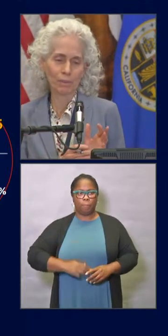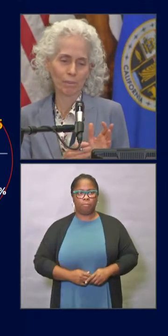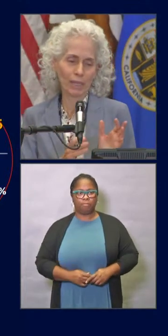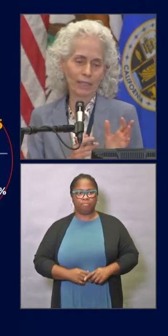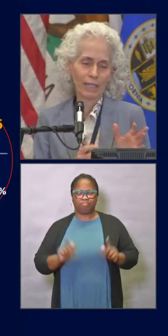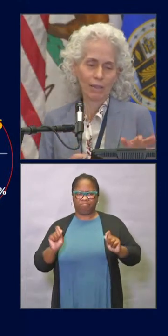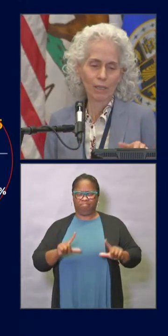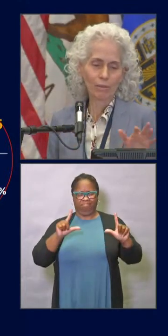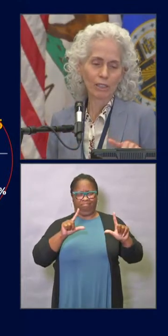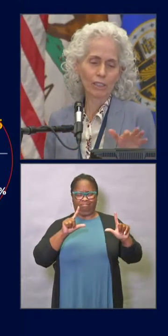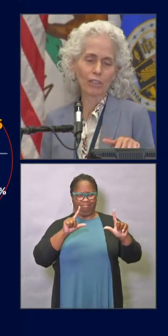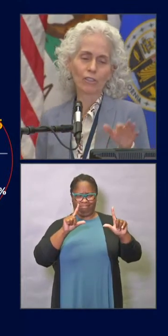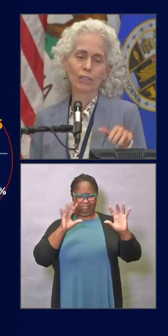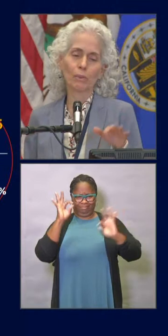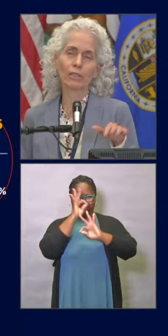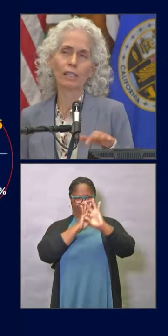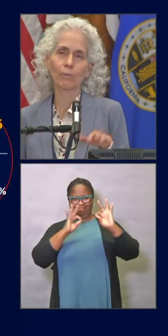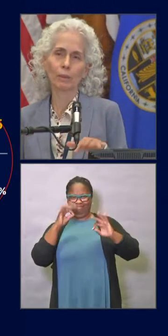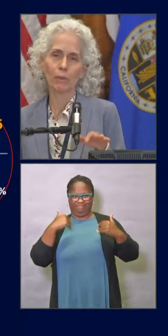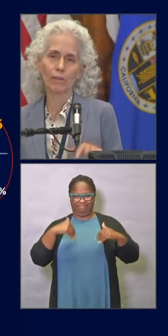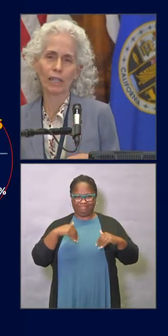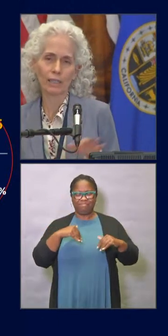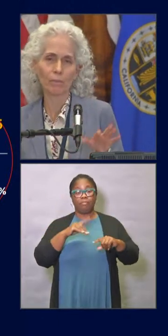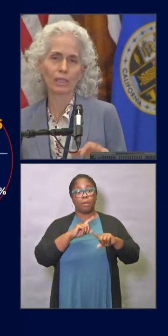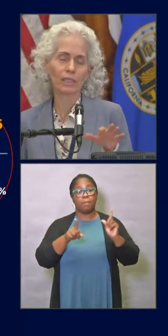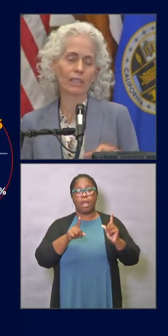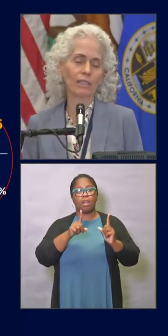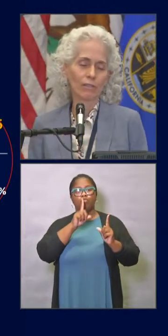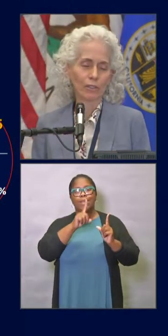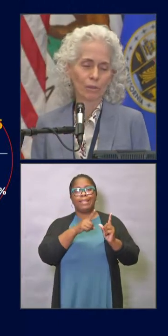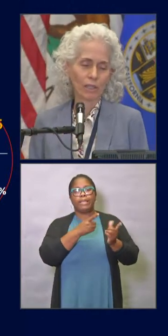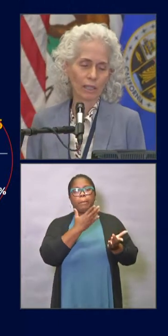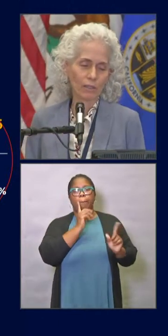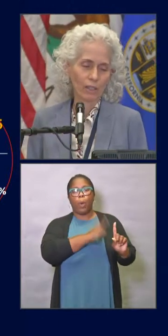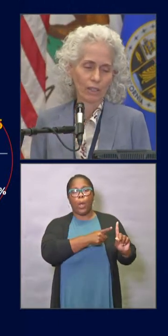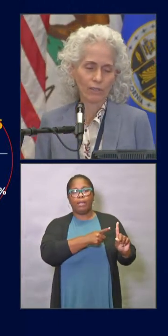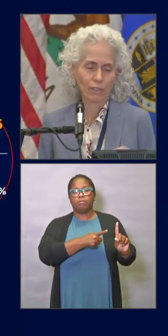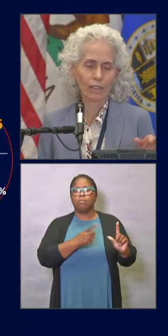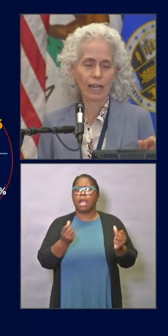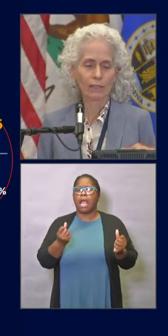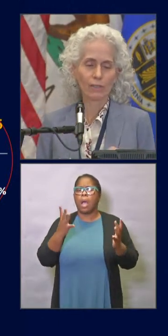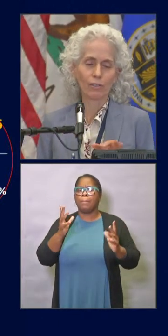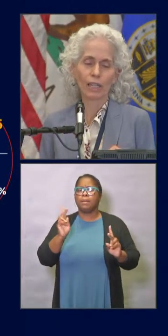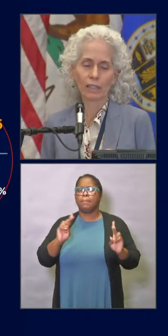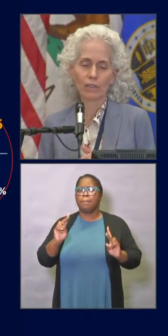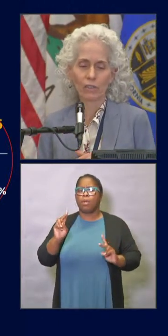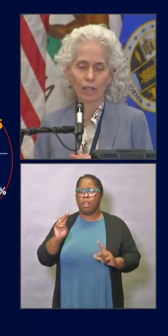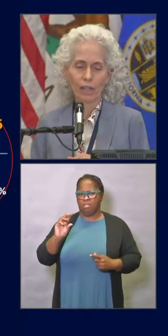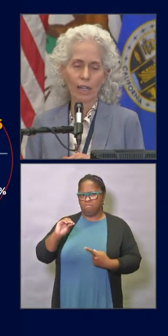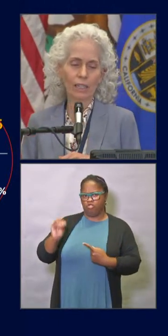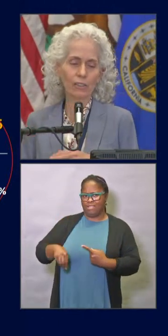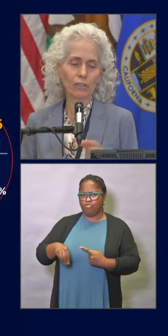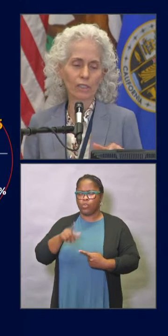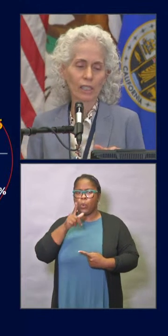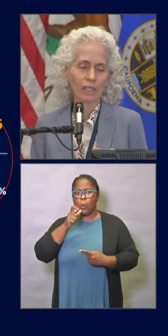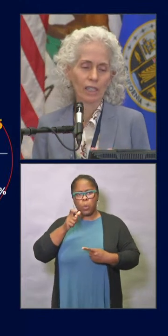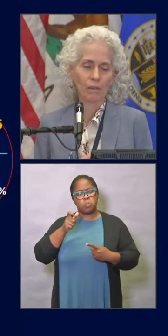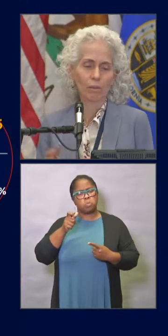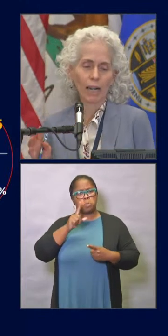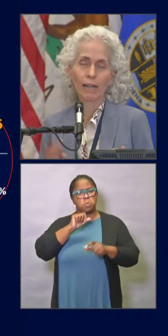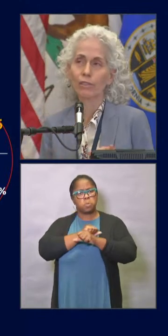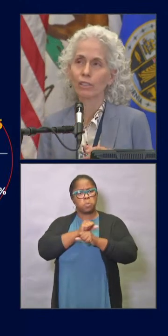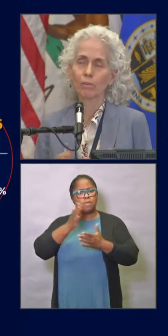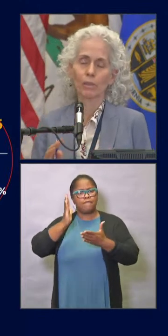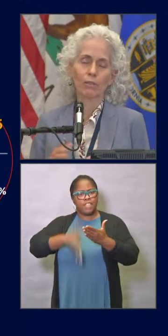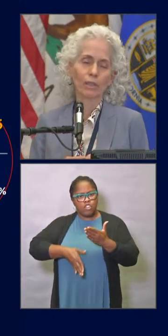bit busy, but what it really shows is the percent of people that completed an interview with us for the last few days. And you'll see